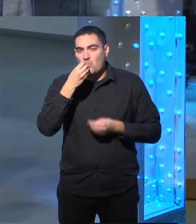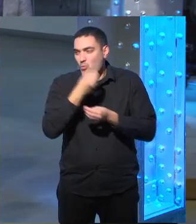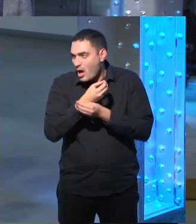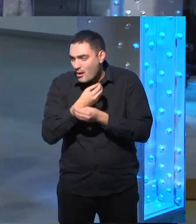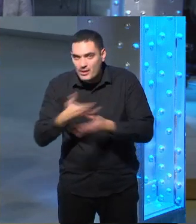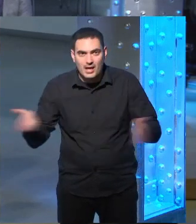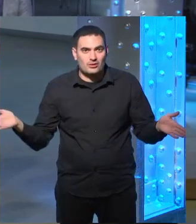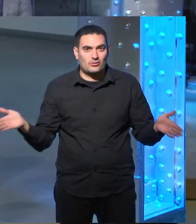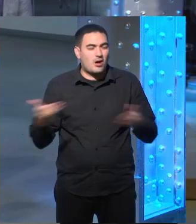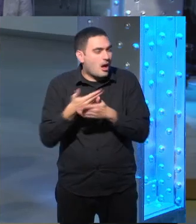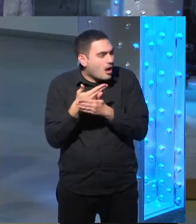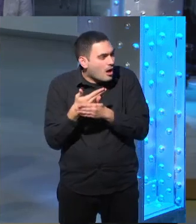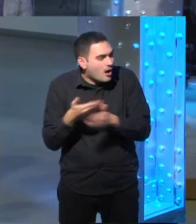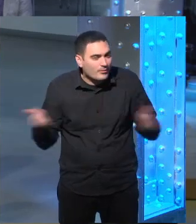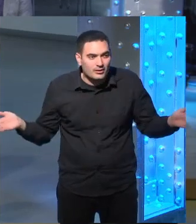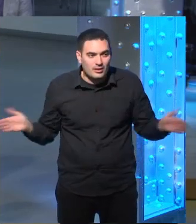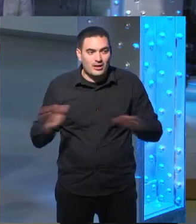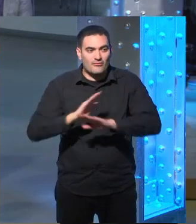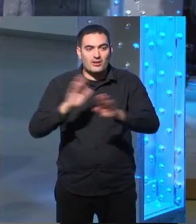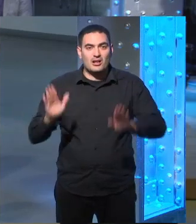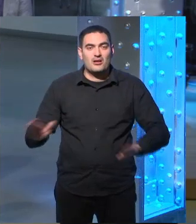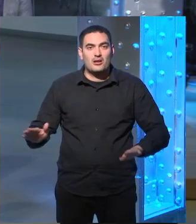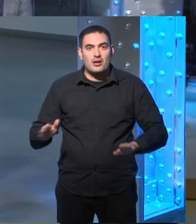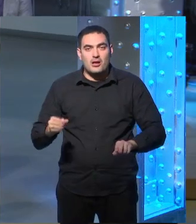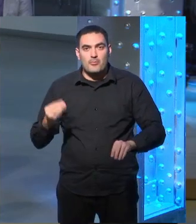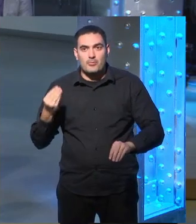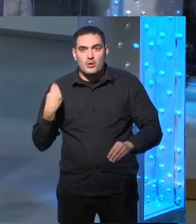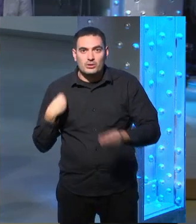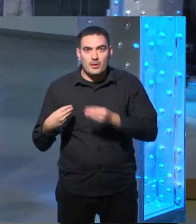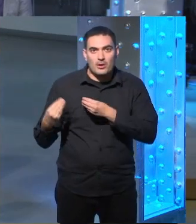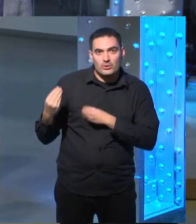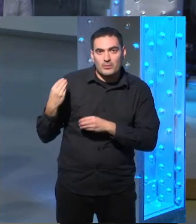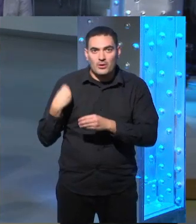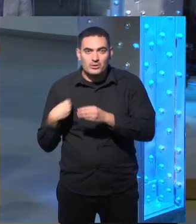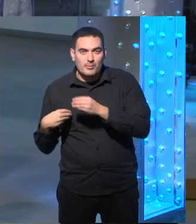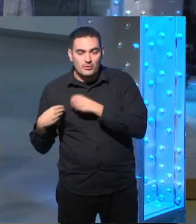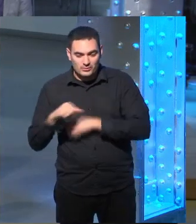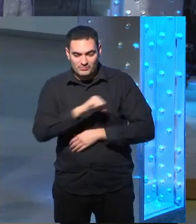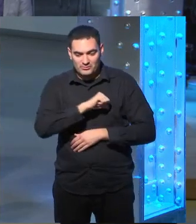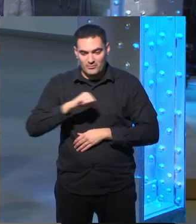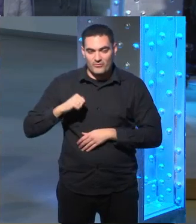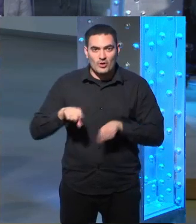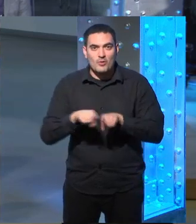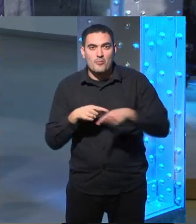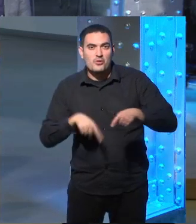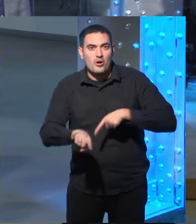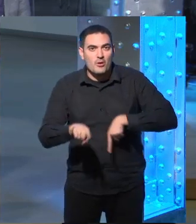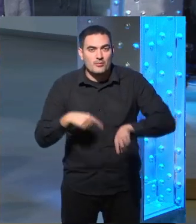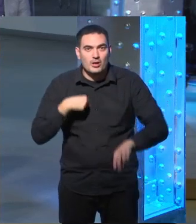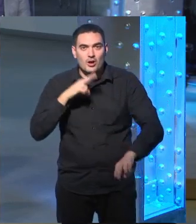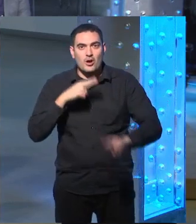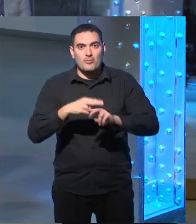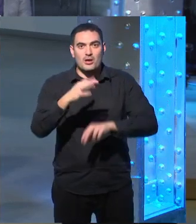open brainstorming that we're listening to that has raised so many questions. My name